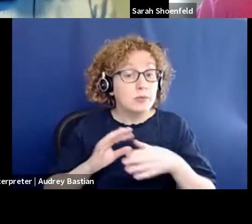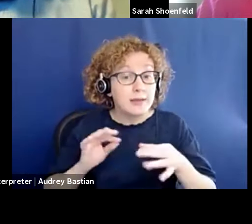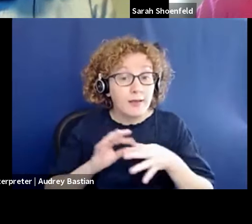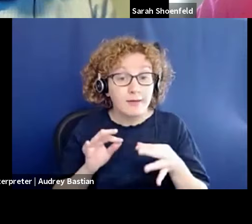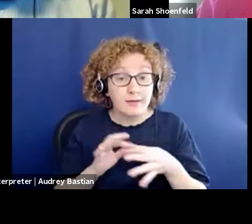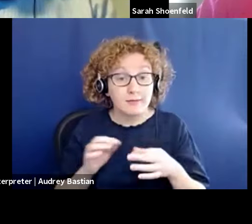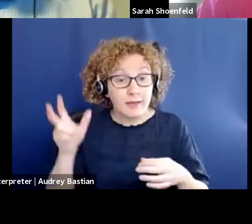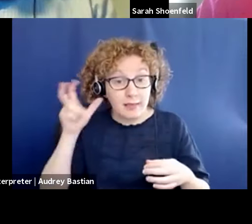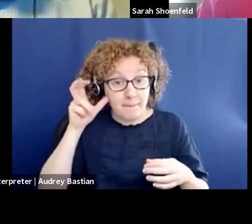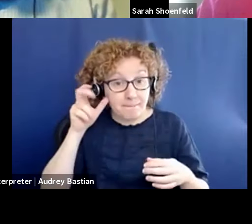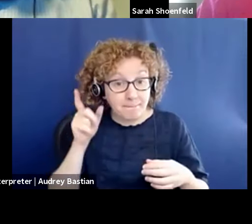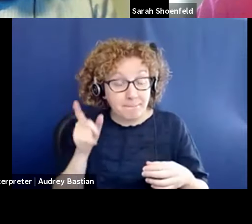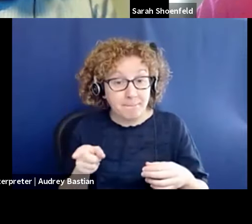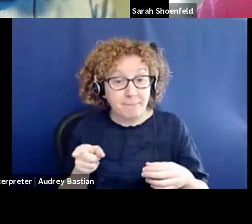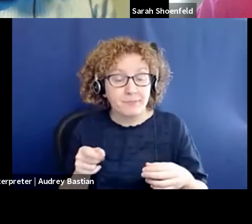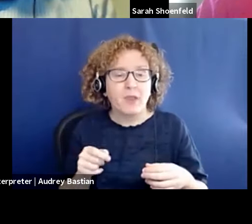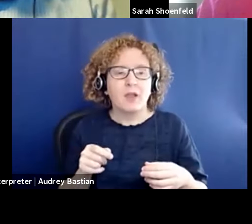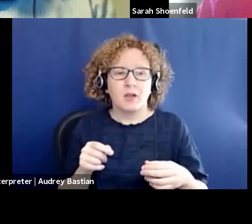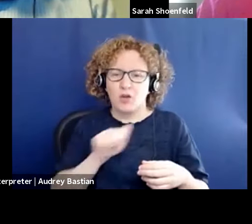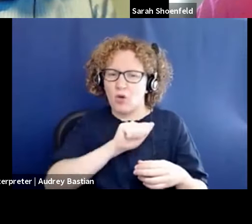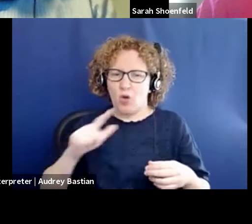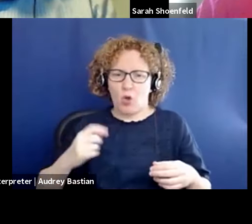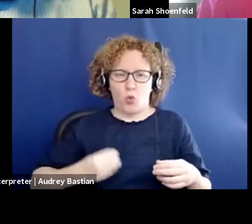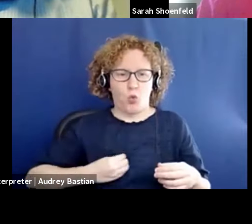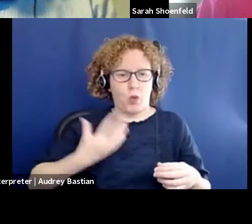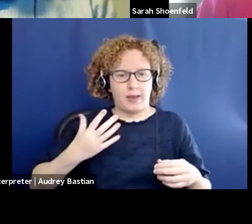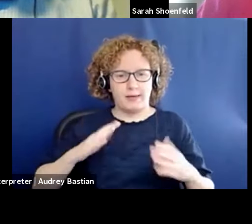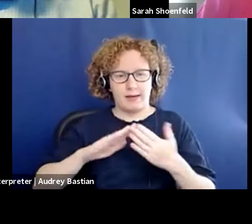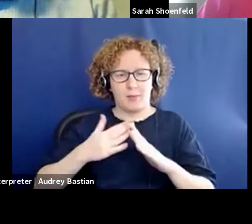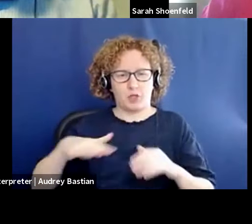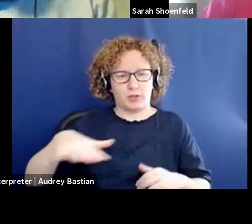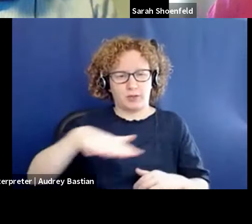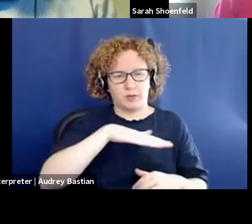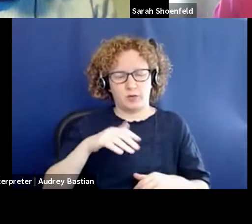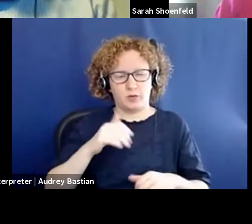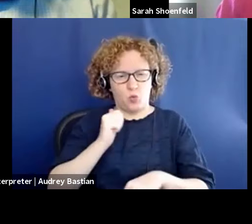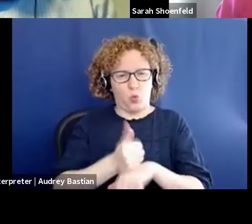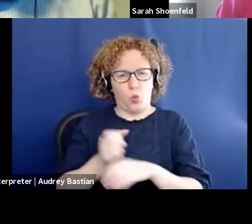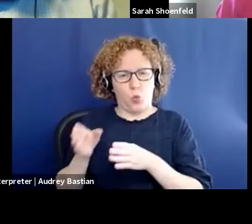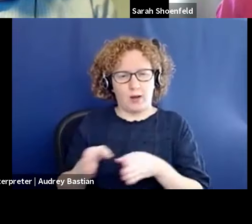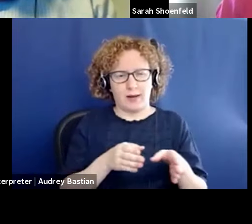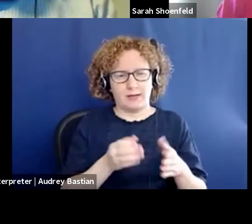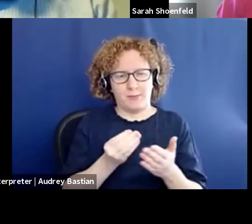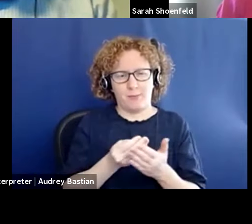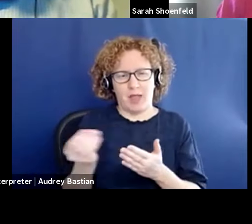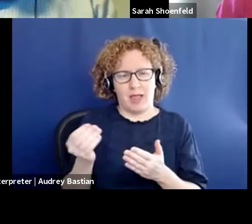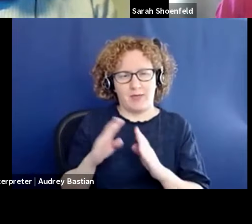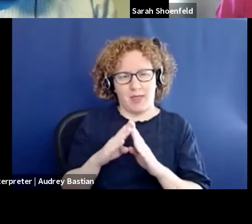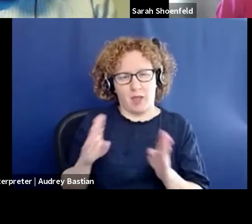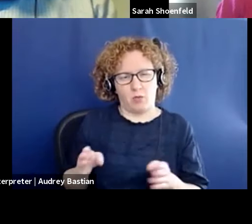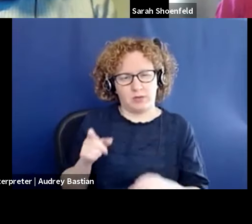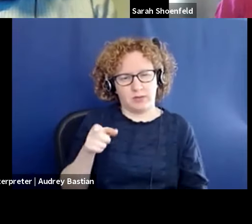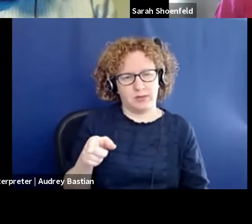in the clip, tell how all the white neighbors, group of white neighbors organized to buy their house back so that